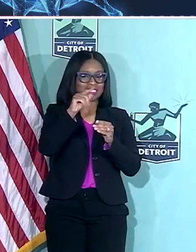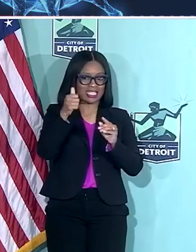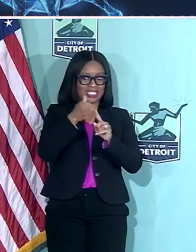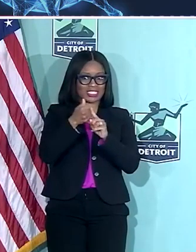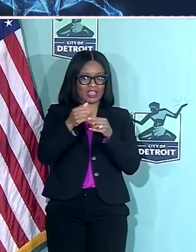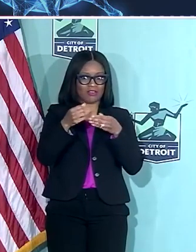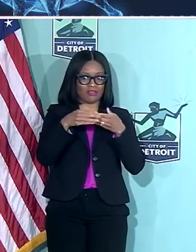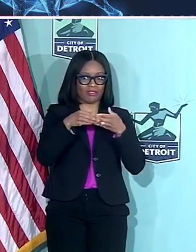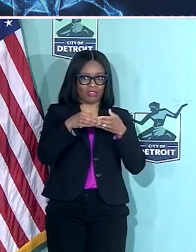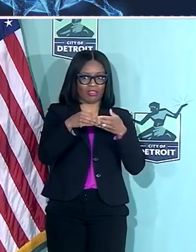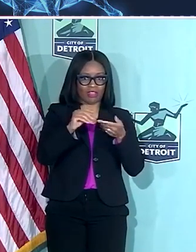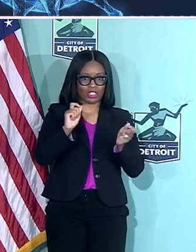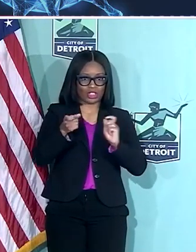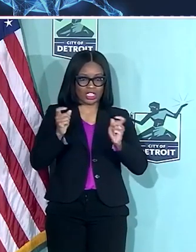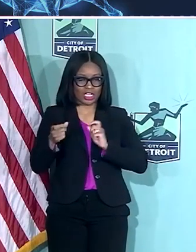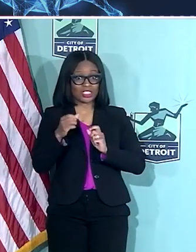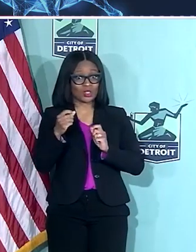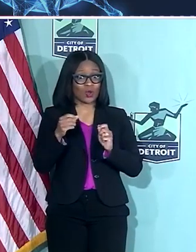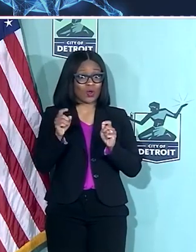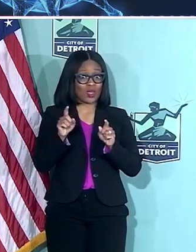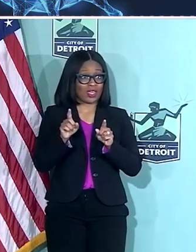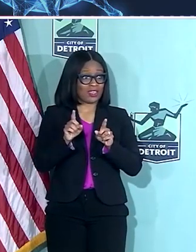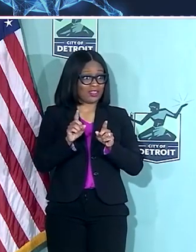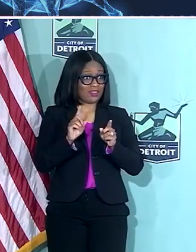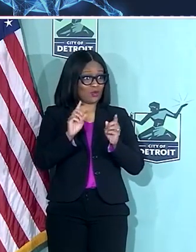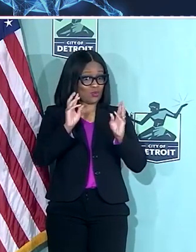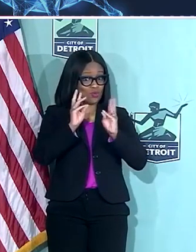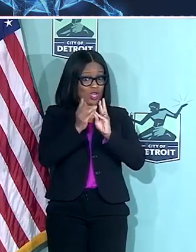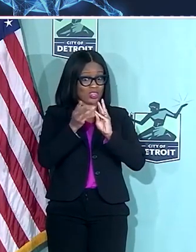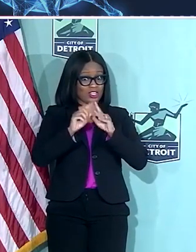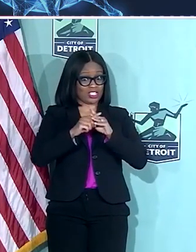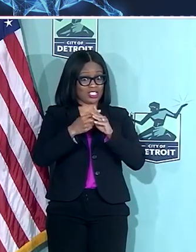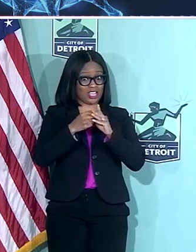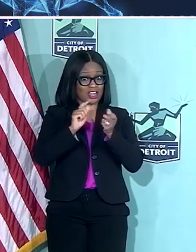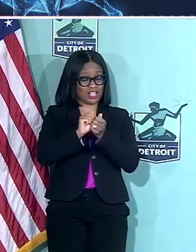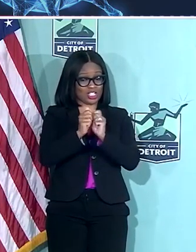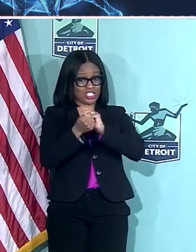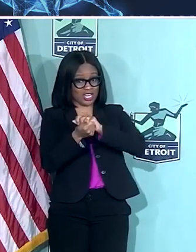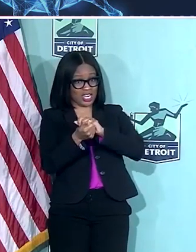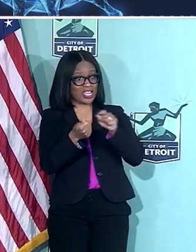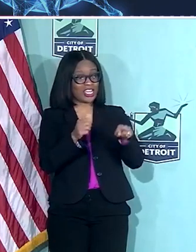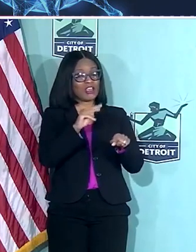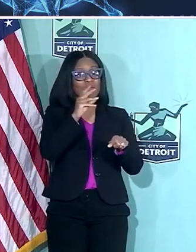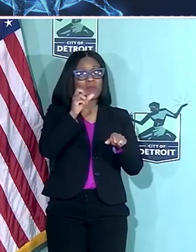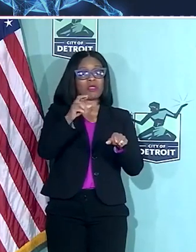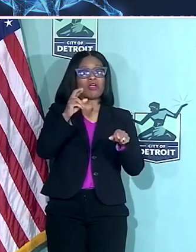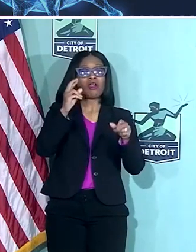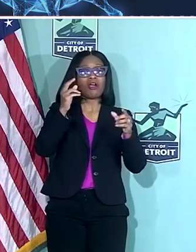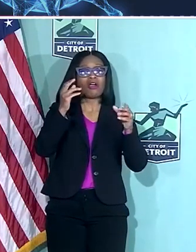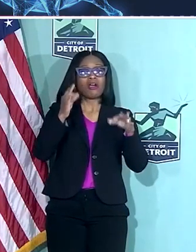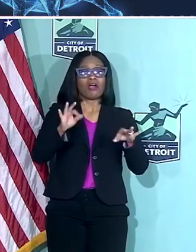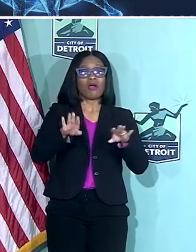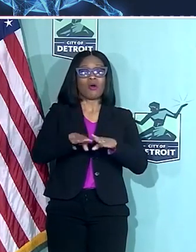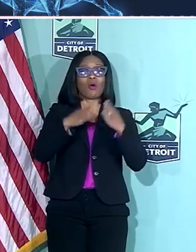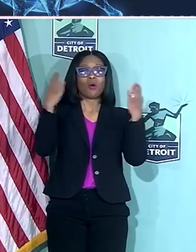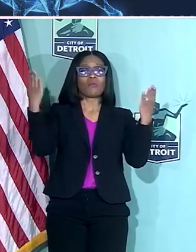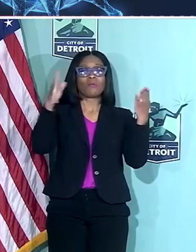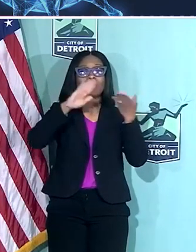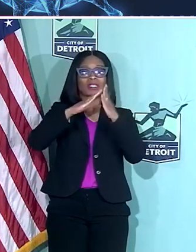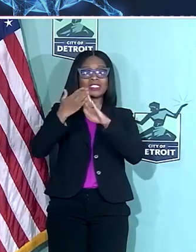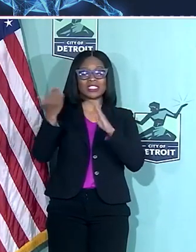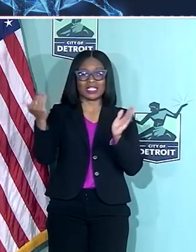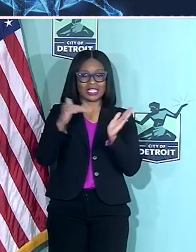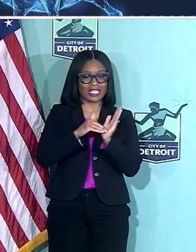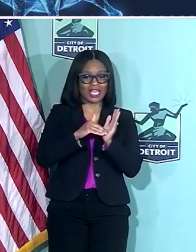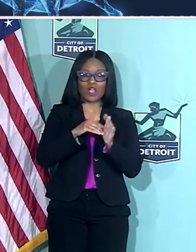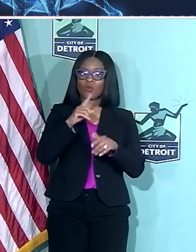weather breaks and as the mayor prepares to reopen the city, we cannot afford to get relaxed and stop wearing